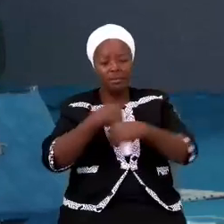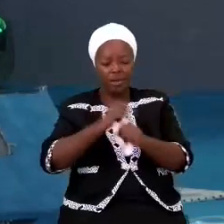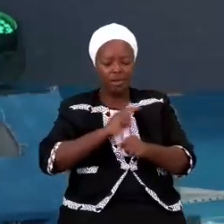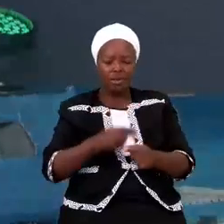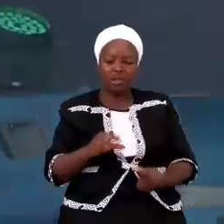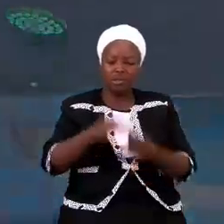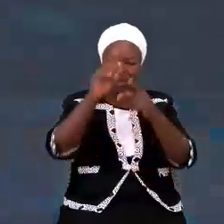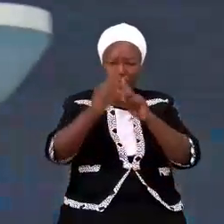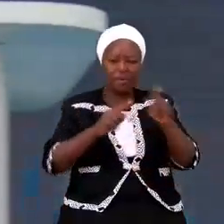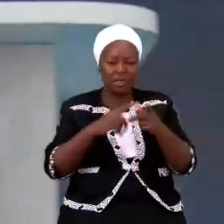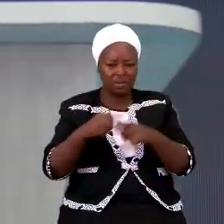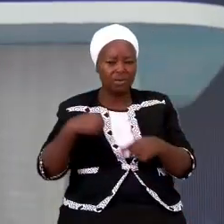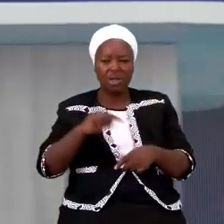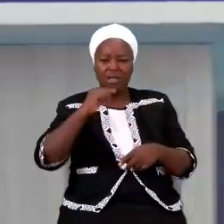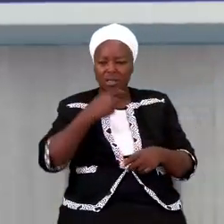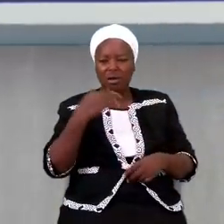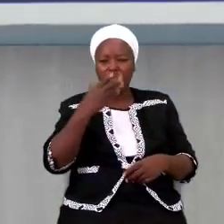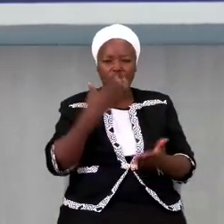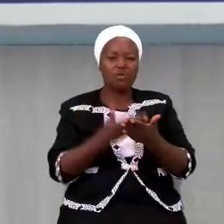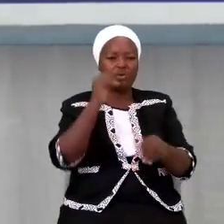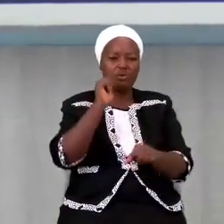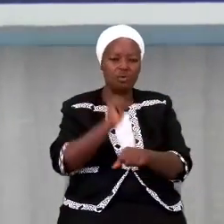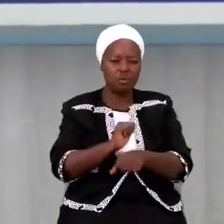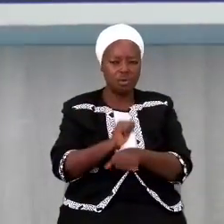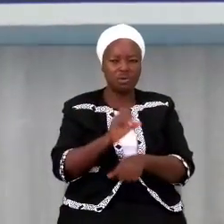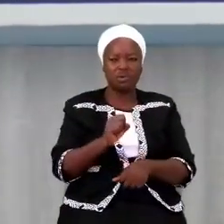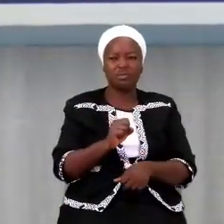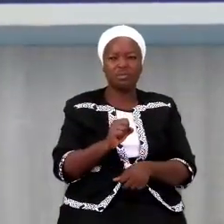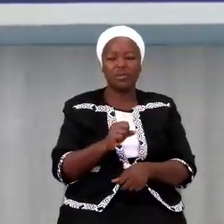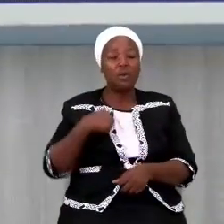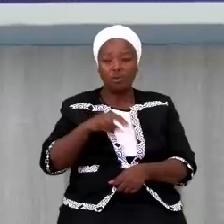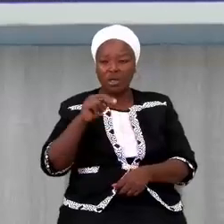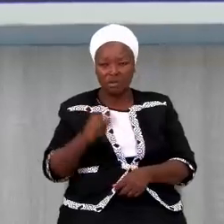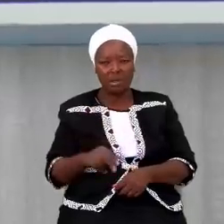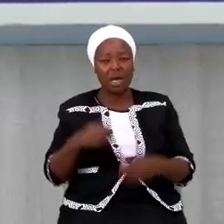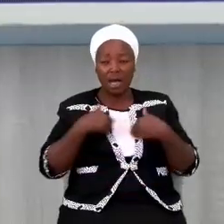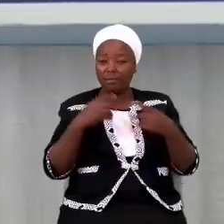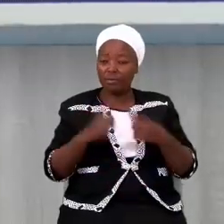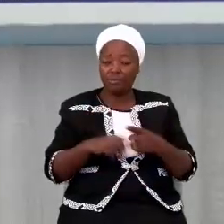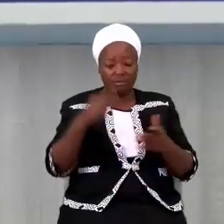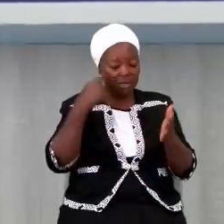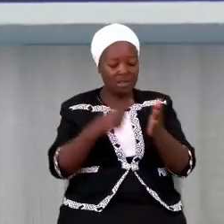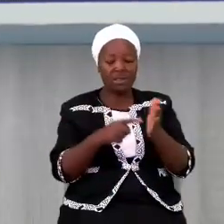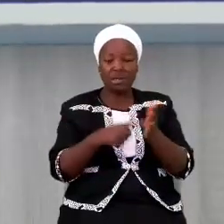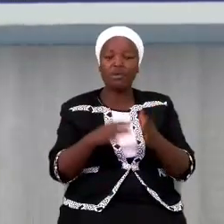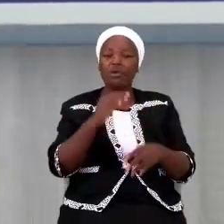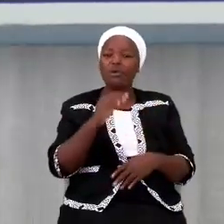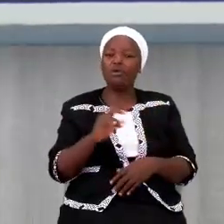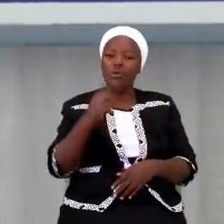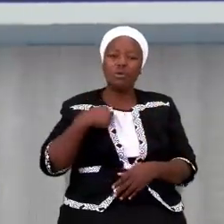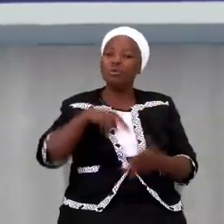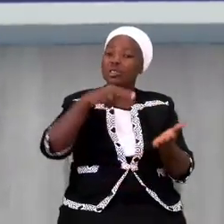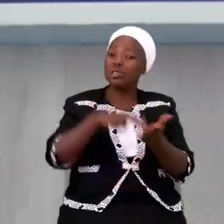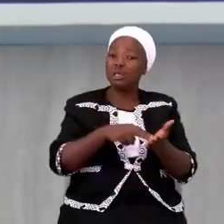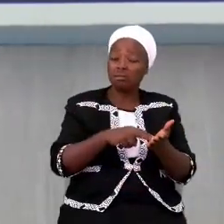we stand, whether the refiner's fire has come within us, has done the work